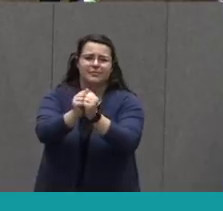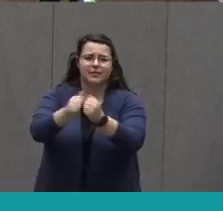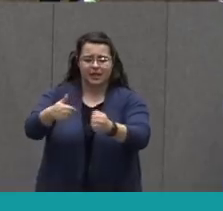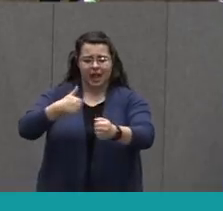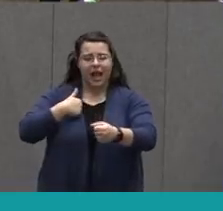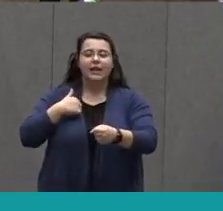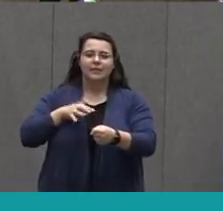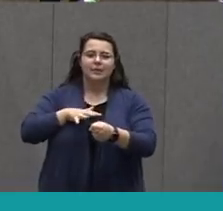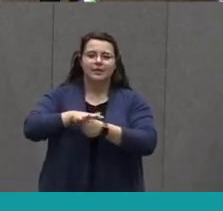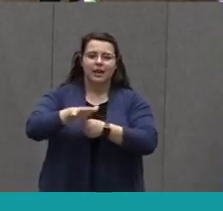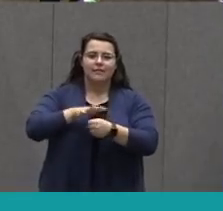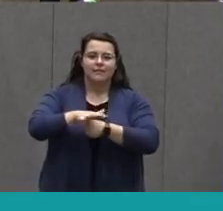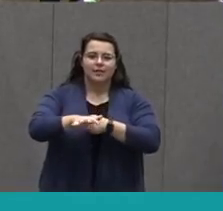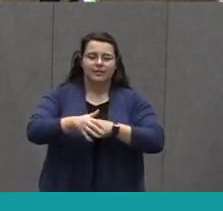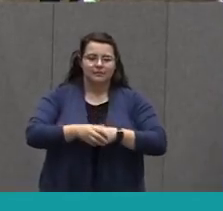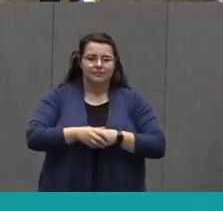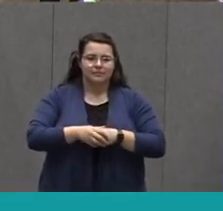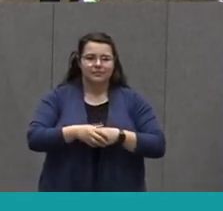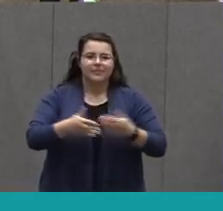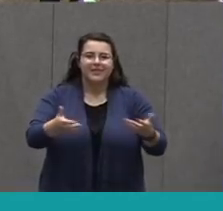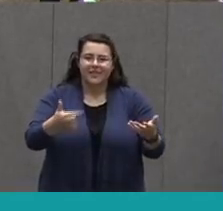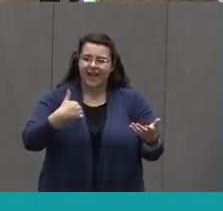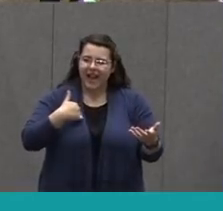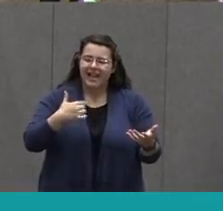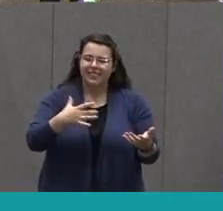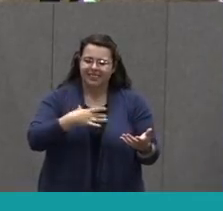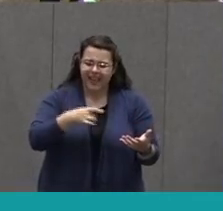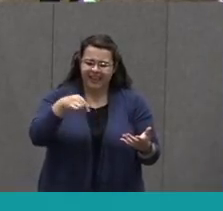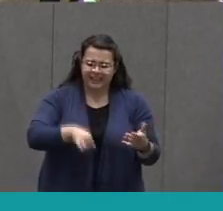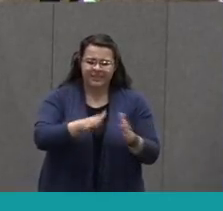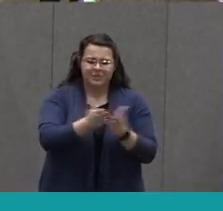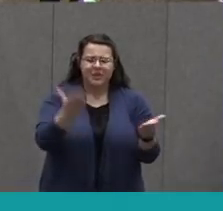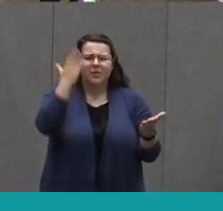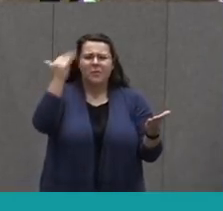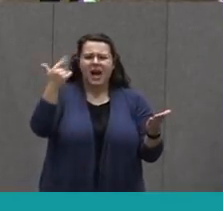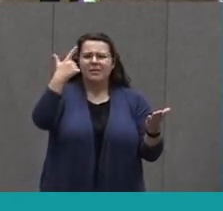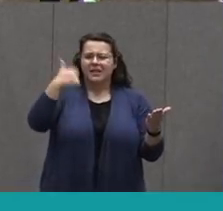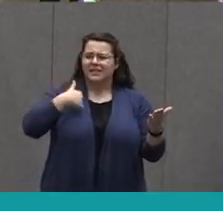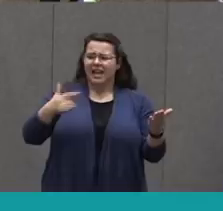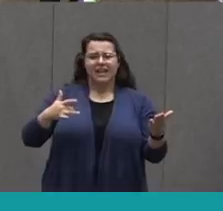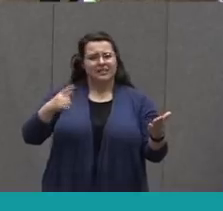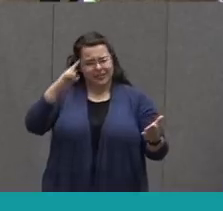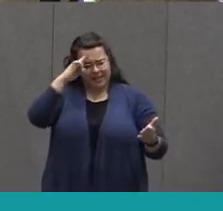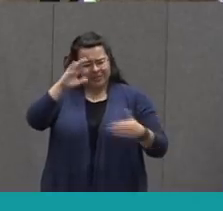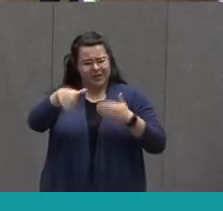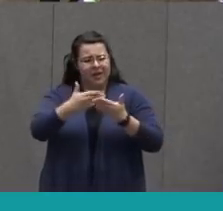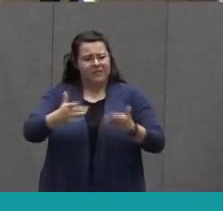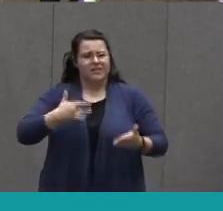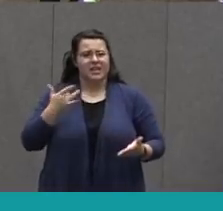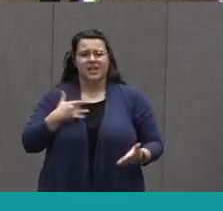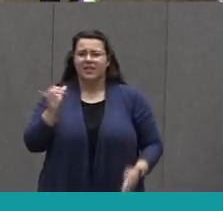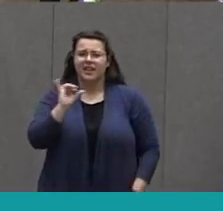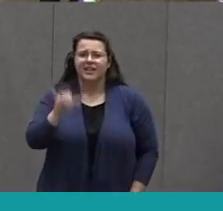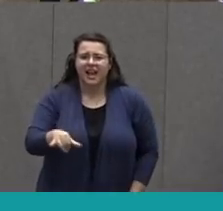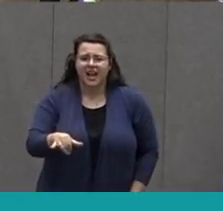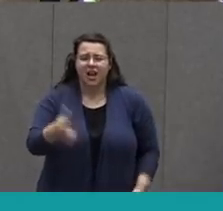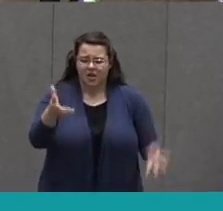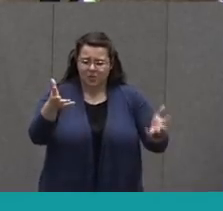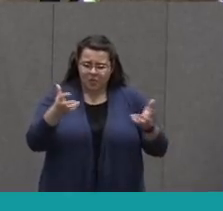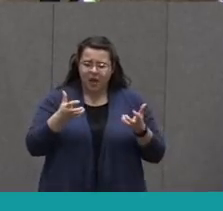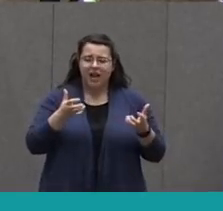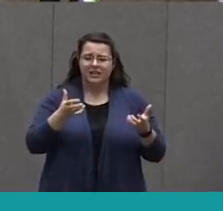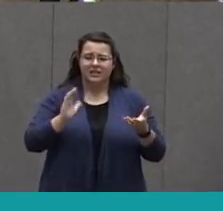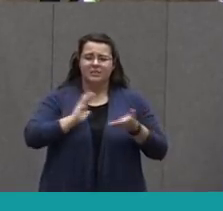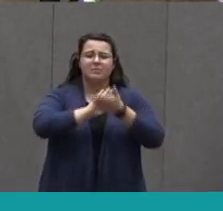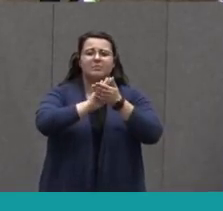enough. So I really like this book because I think that we all feel that way and we want to be able to be